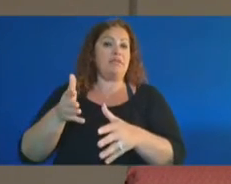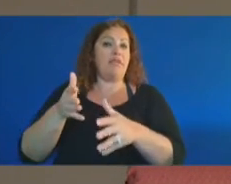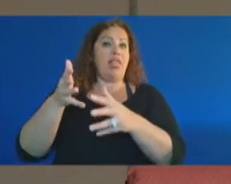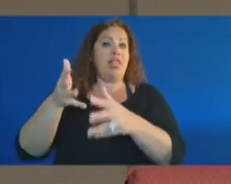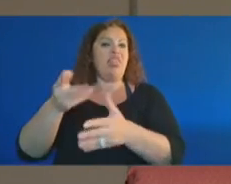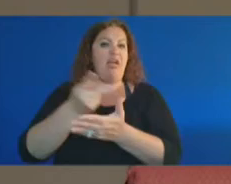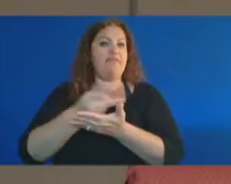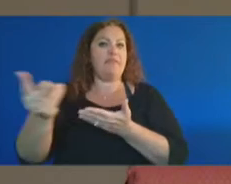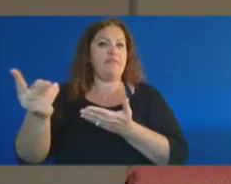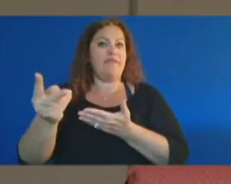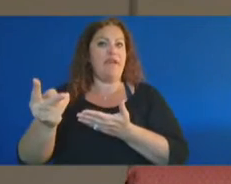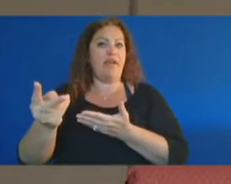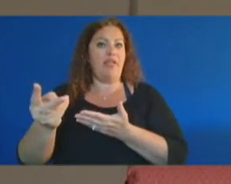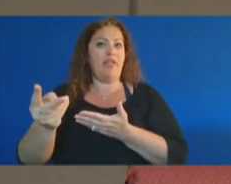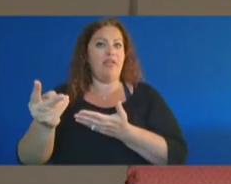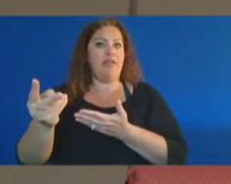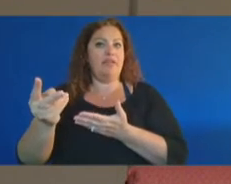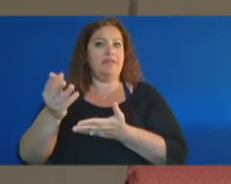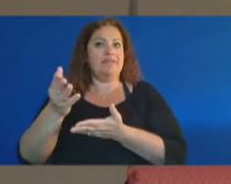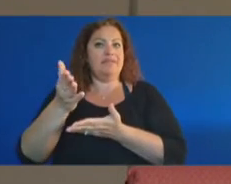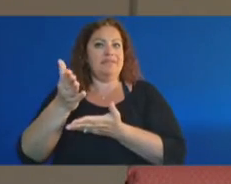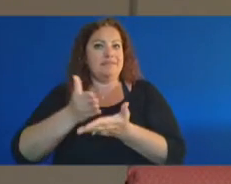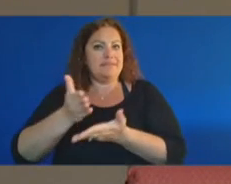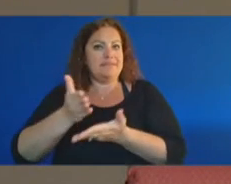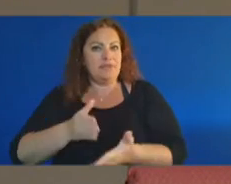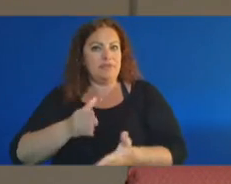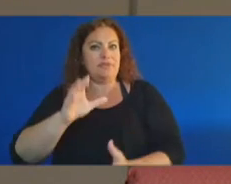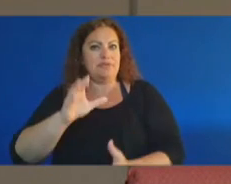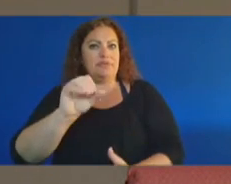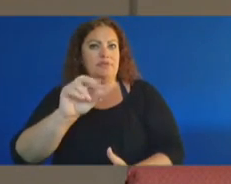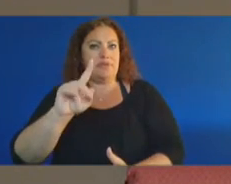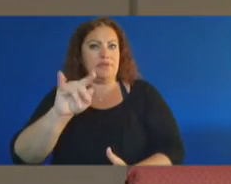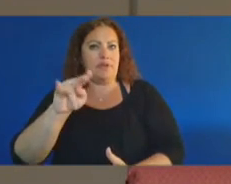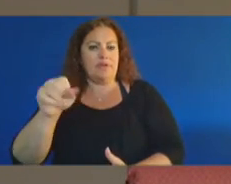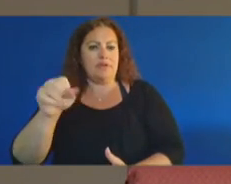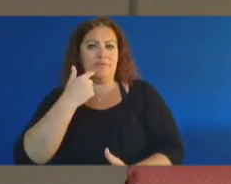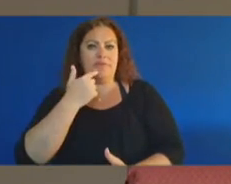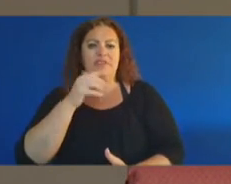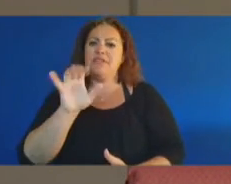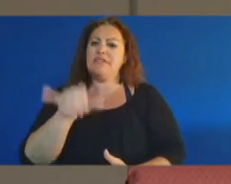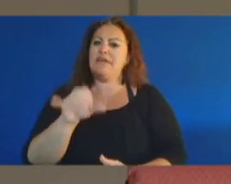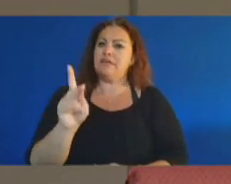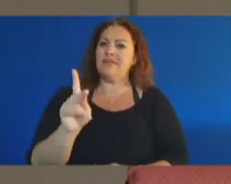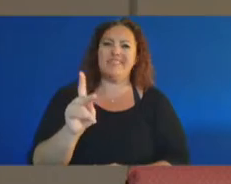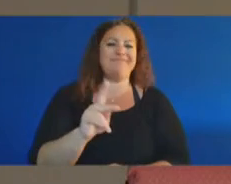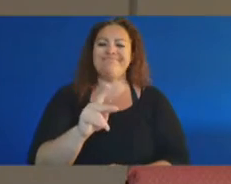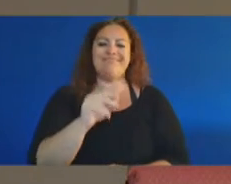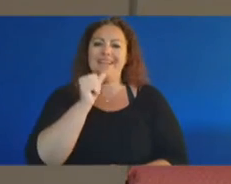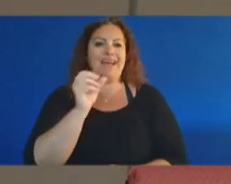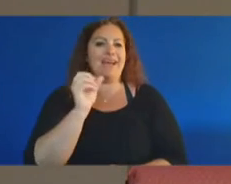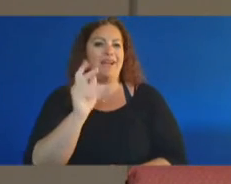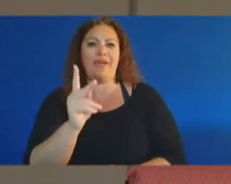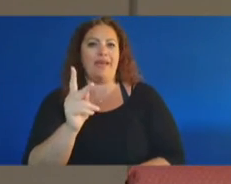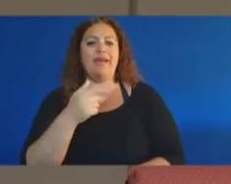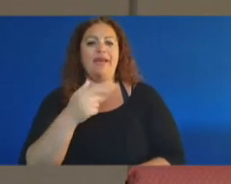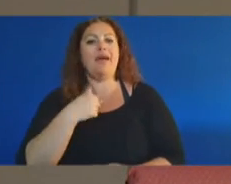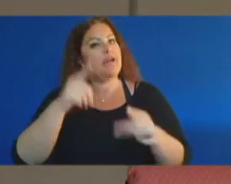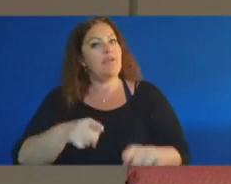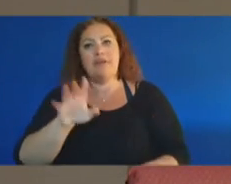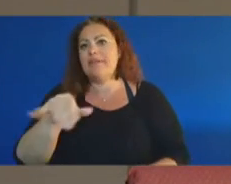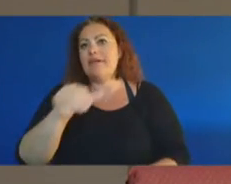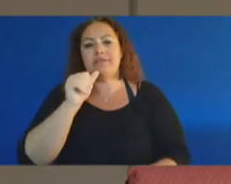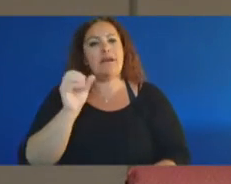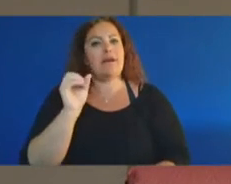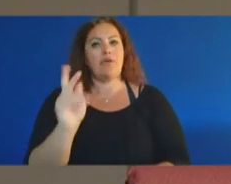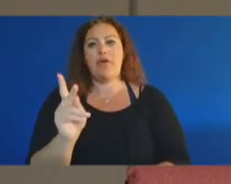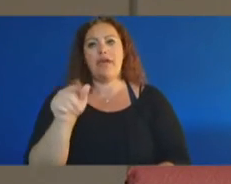um uh certain conditions and we said that's okay and it's not okay and I agree it's not okay to